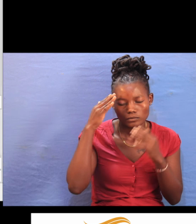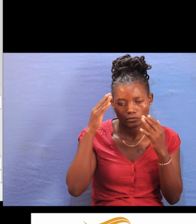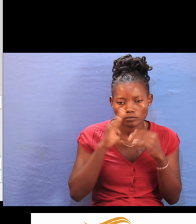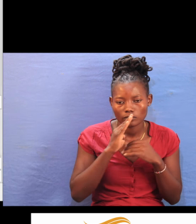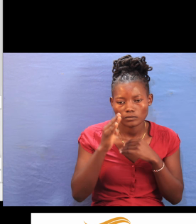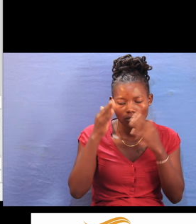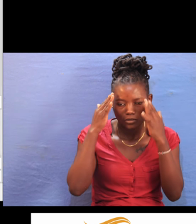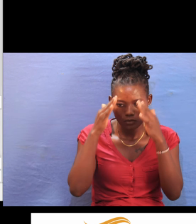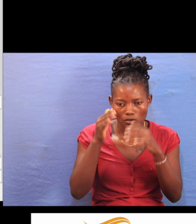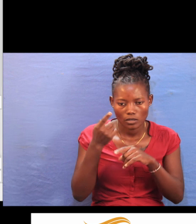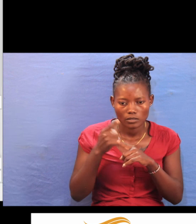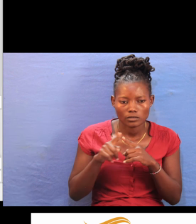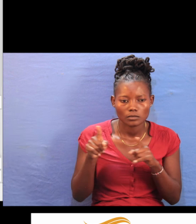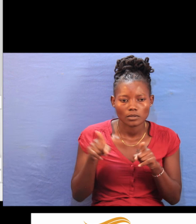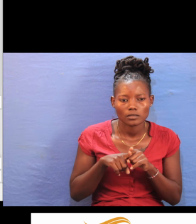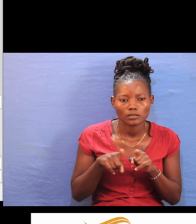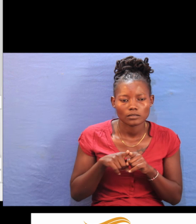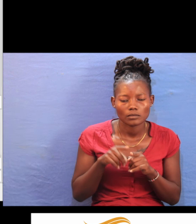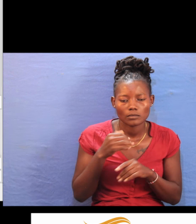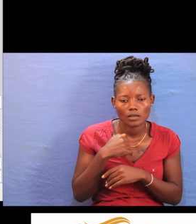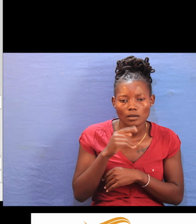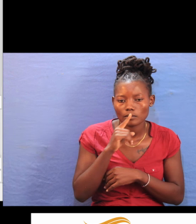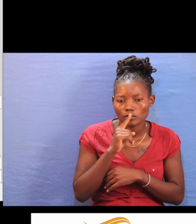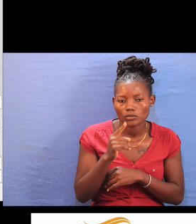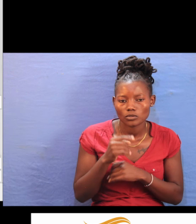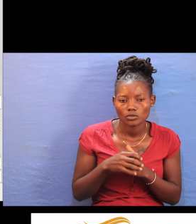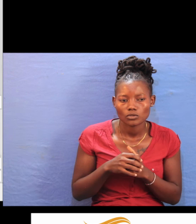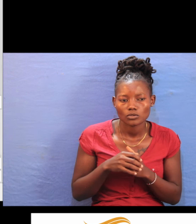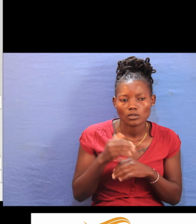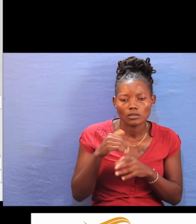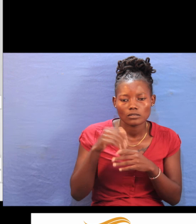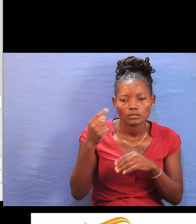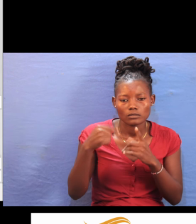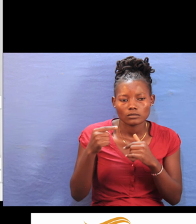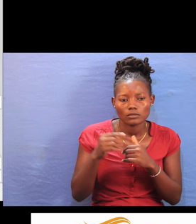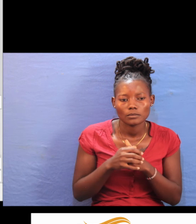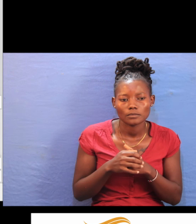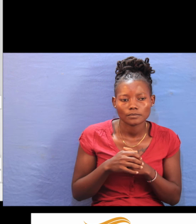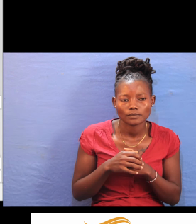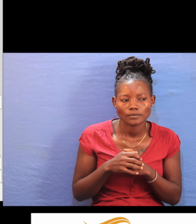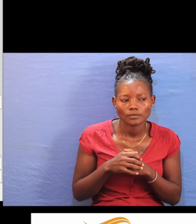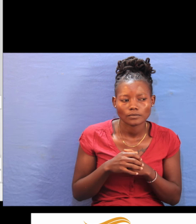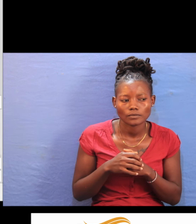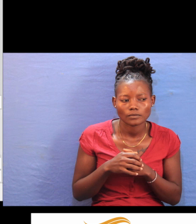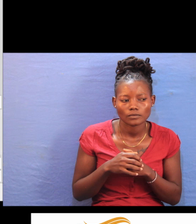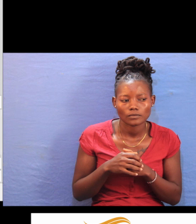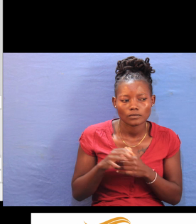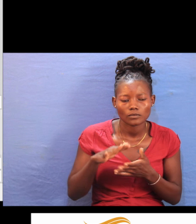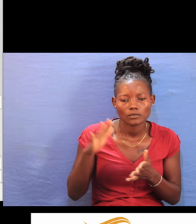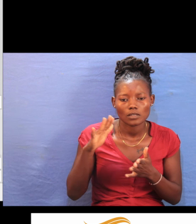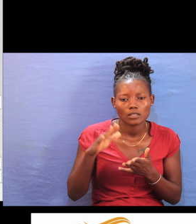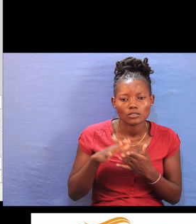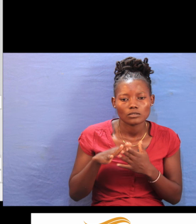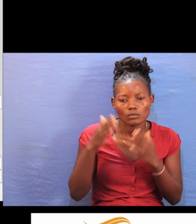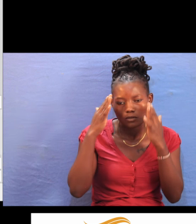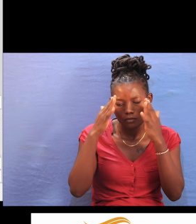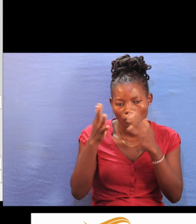focused look in between her sets there. I mean, um, that was great for her